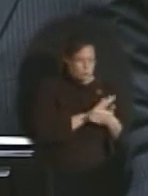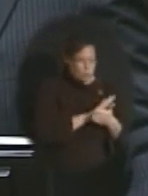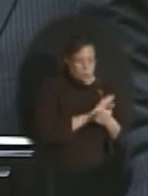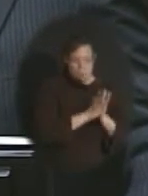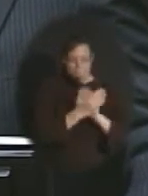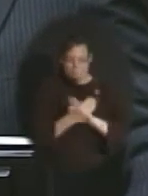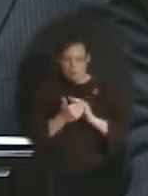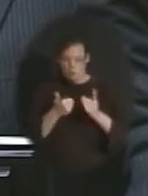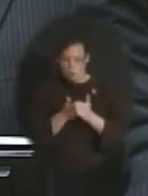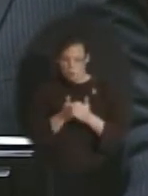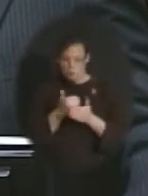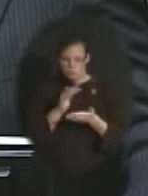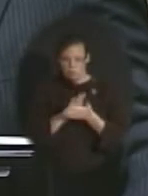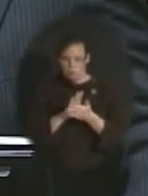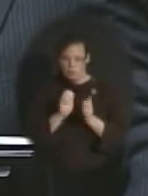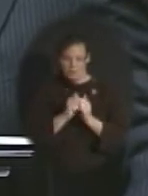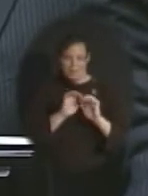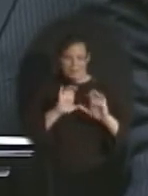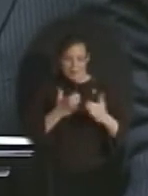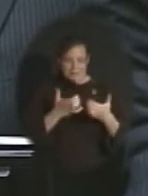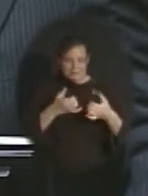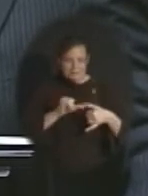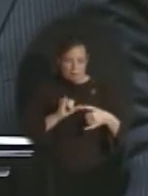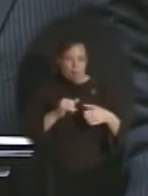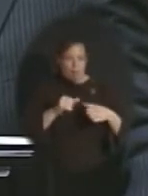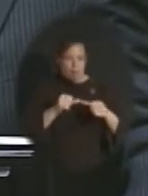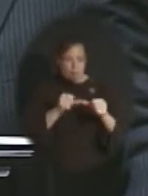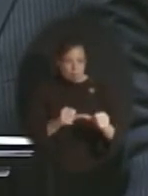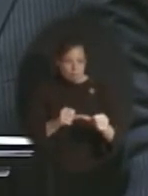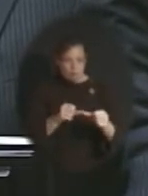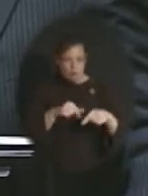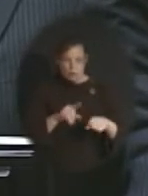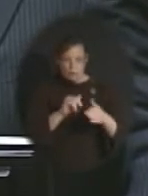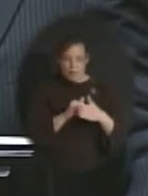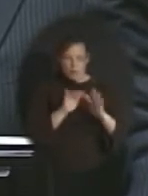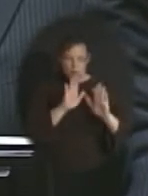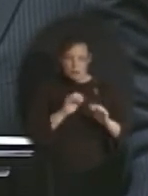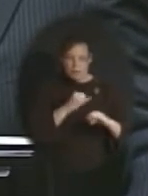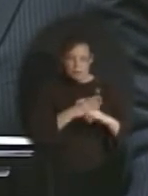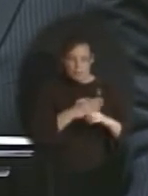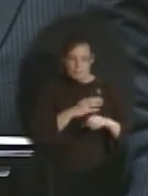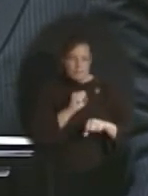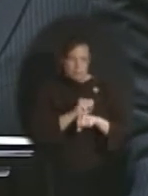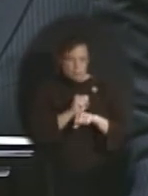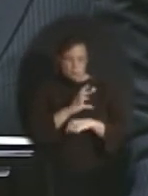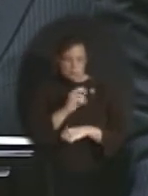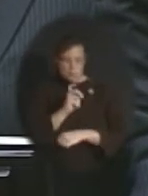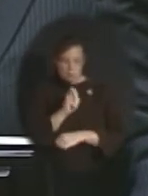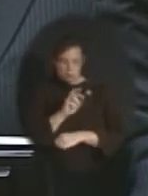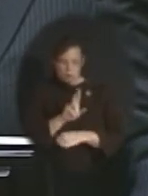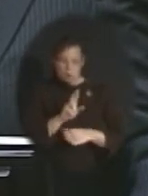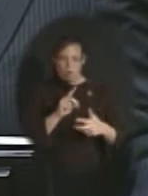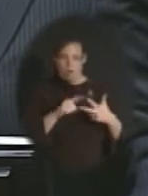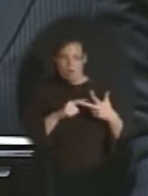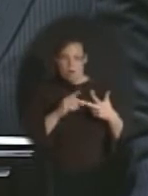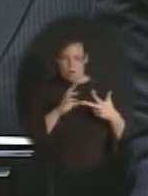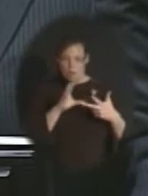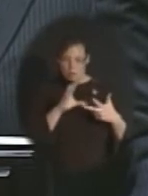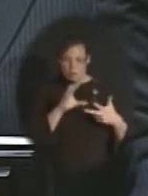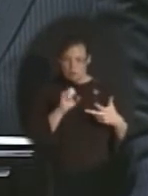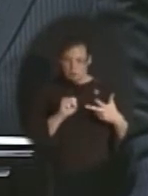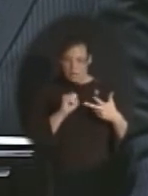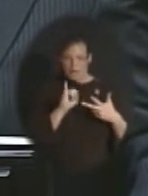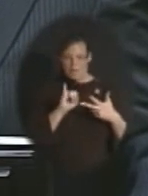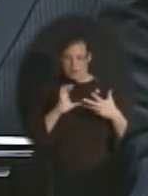school with classes still in session in that location. They did a great job. They did the work at Central, they did the work at Countryside and Indian